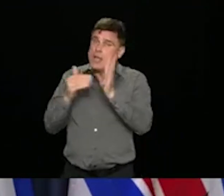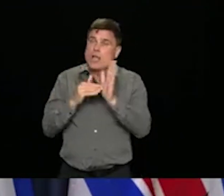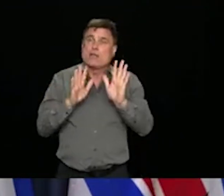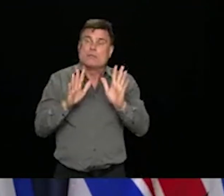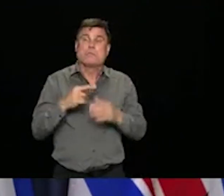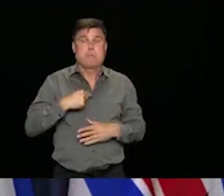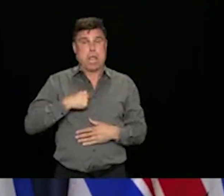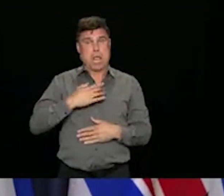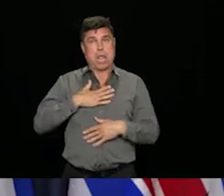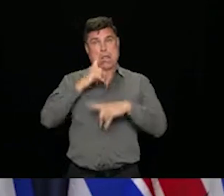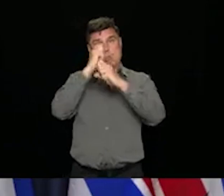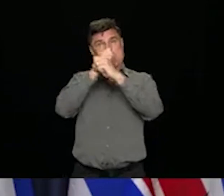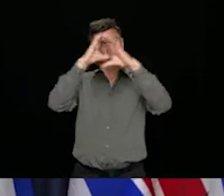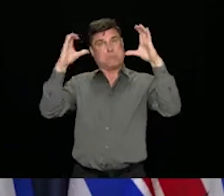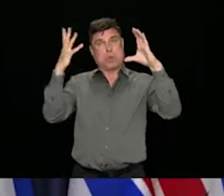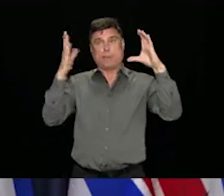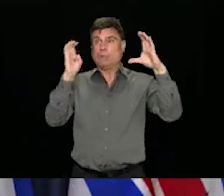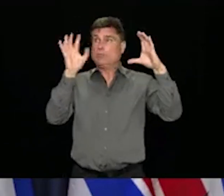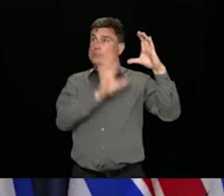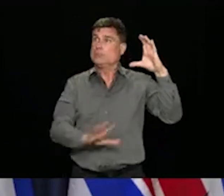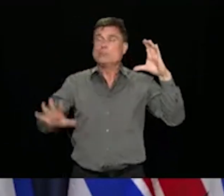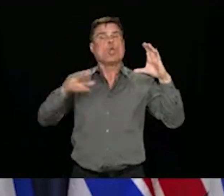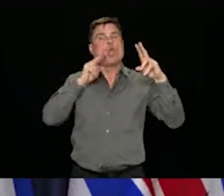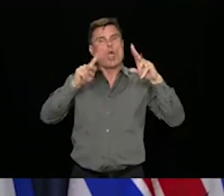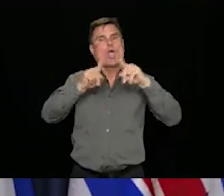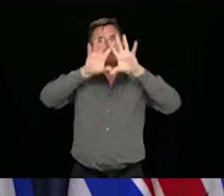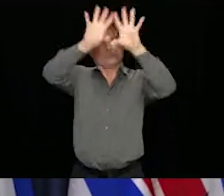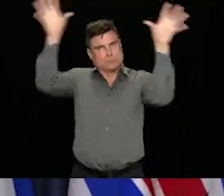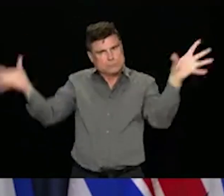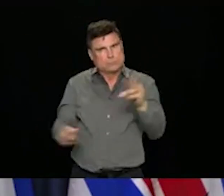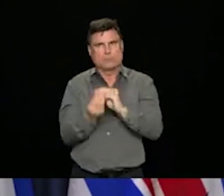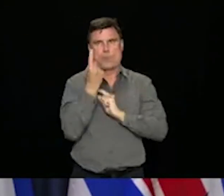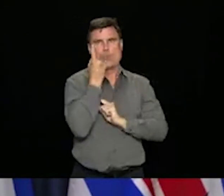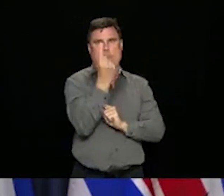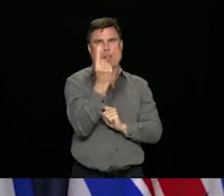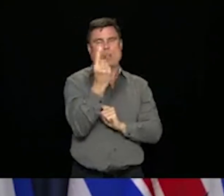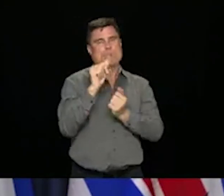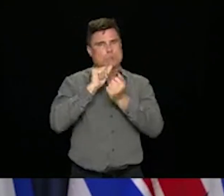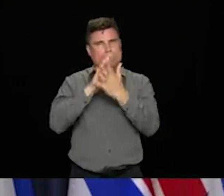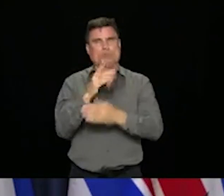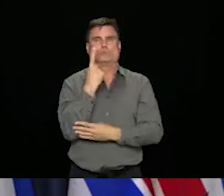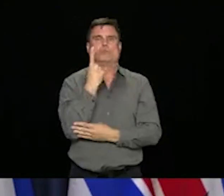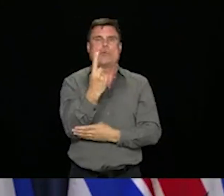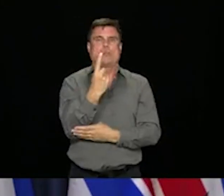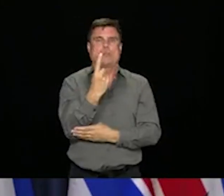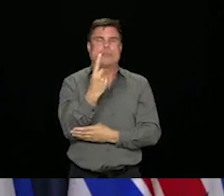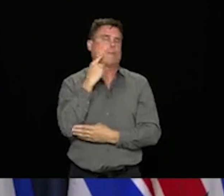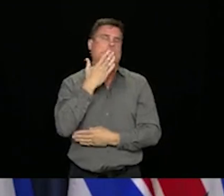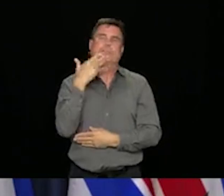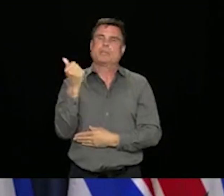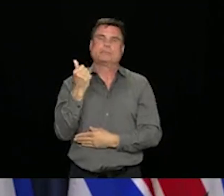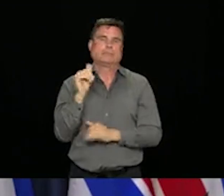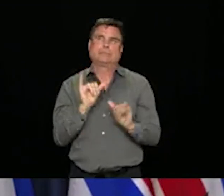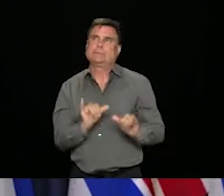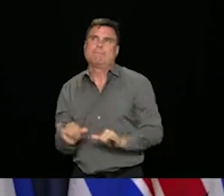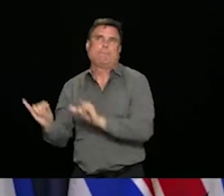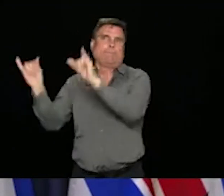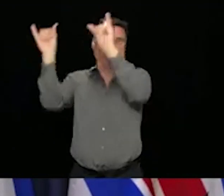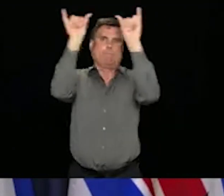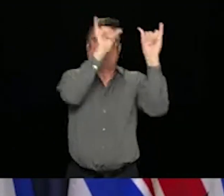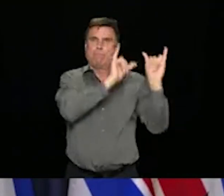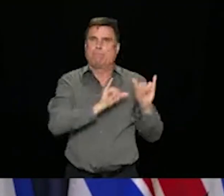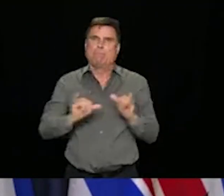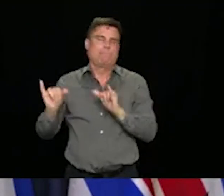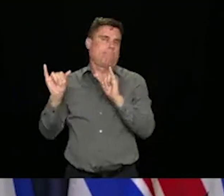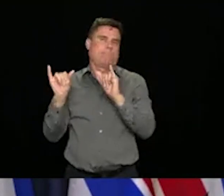BC approach to this, which has supported every health region, which has responded to this in every health region, which tests in every health region and gives resources